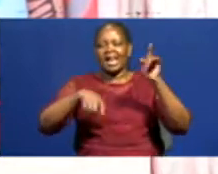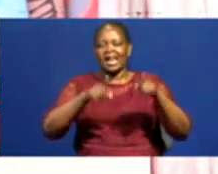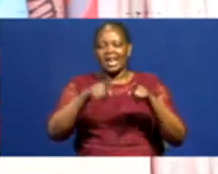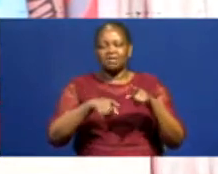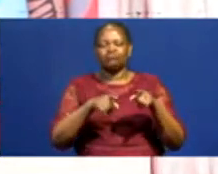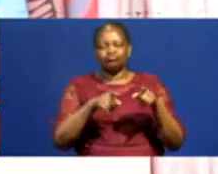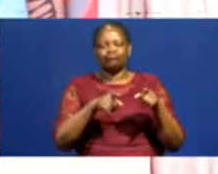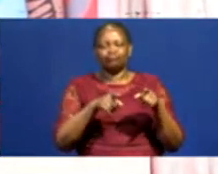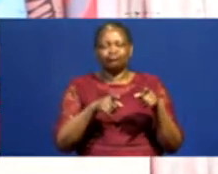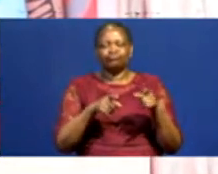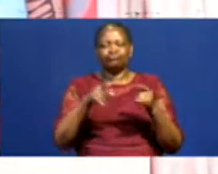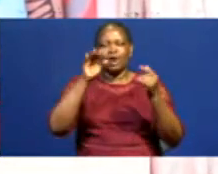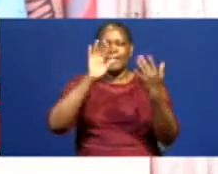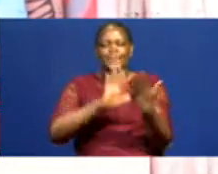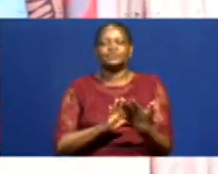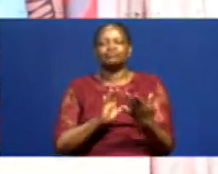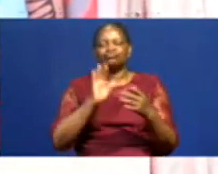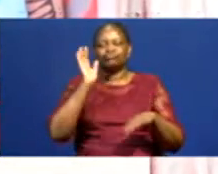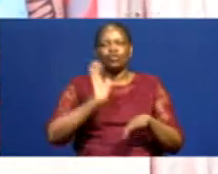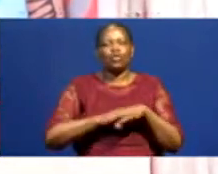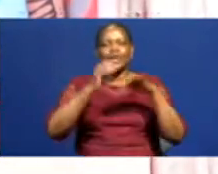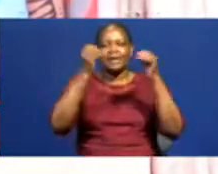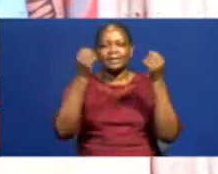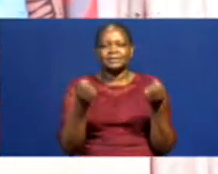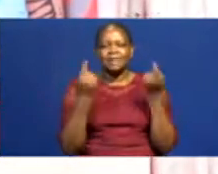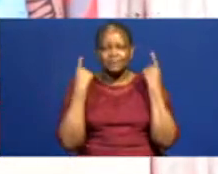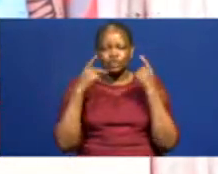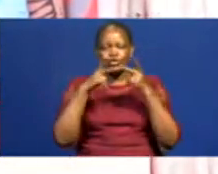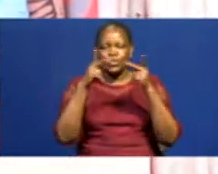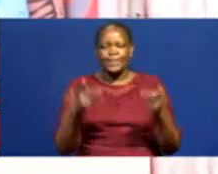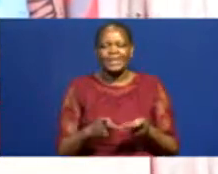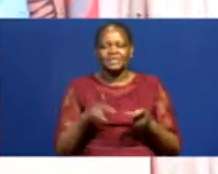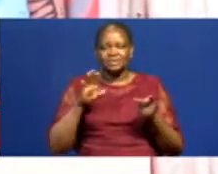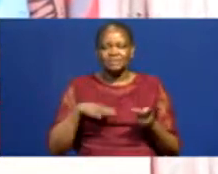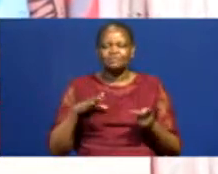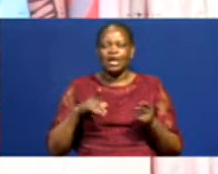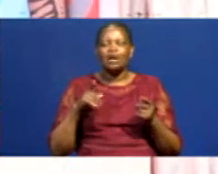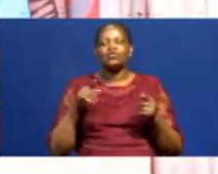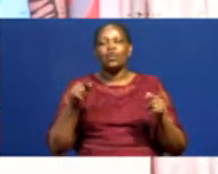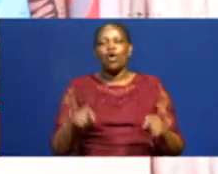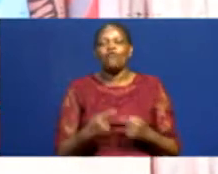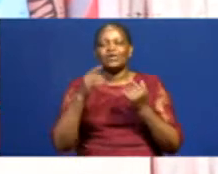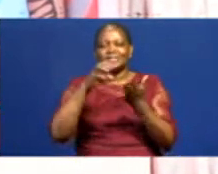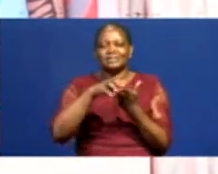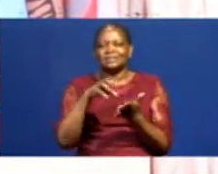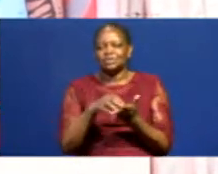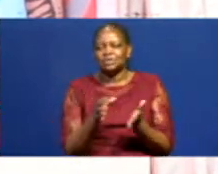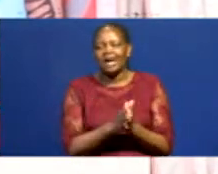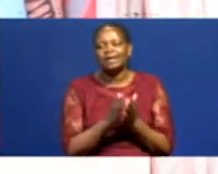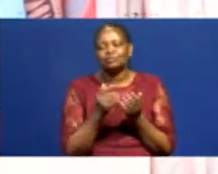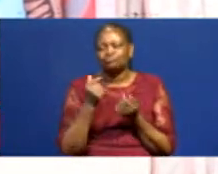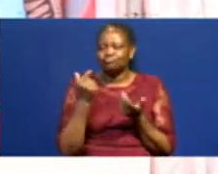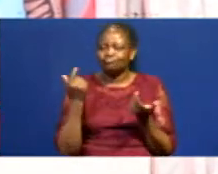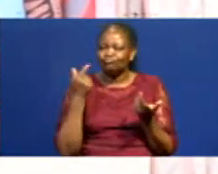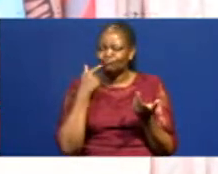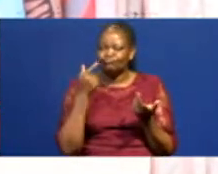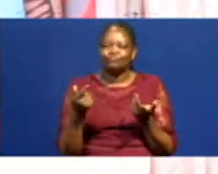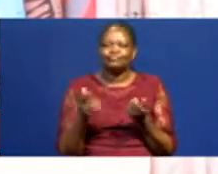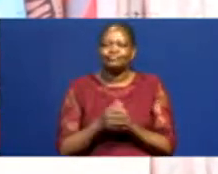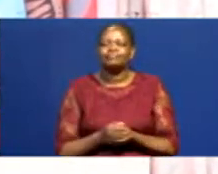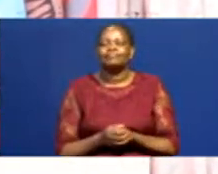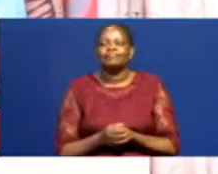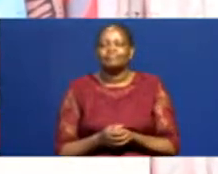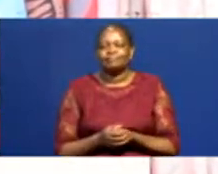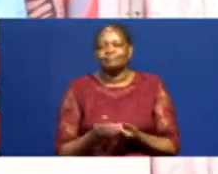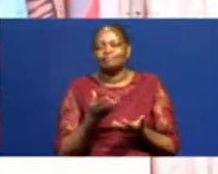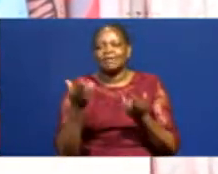approach, a sound understanding of the place of women in conflict situations and therefore their